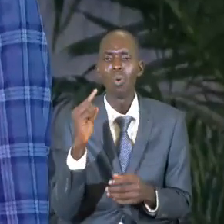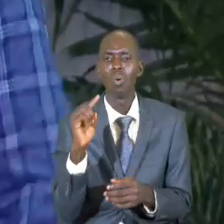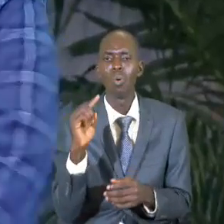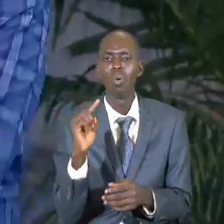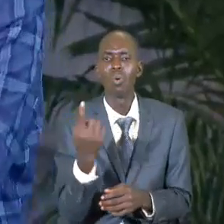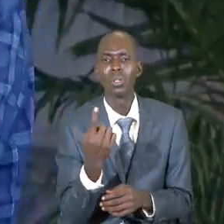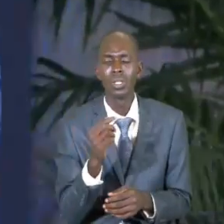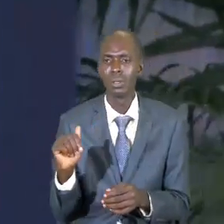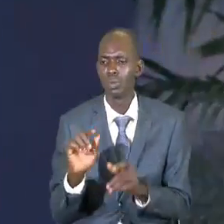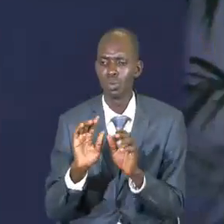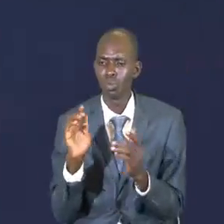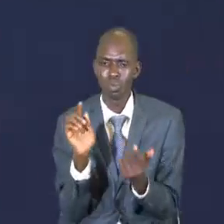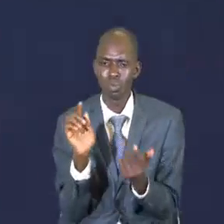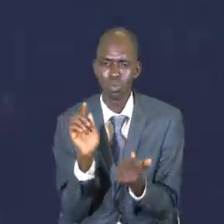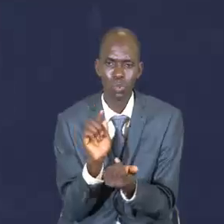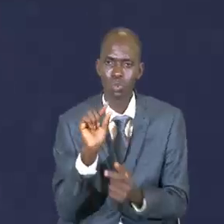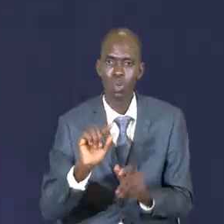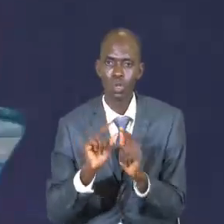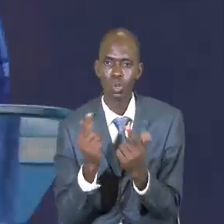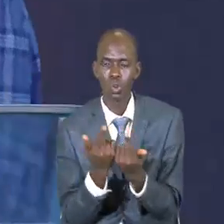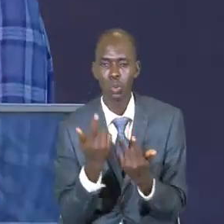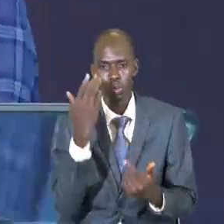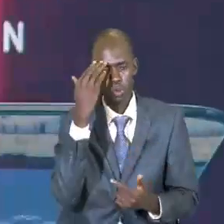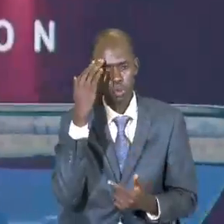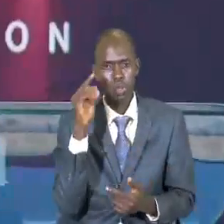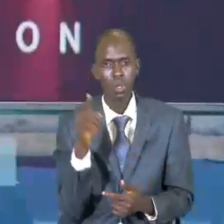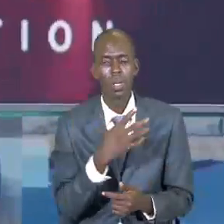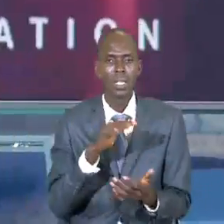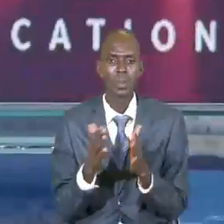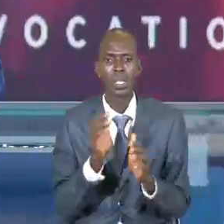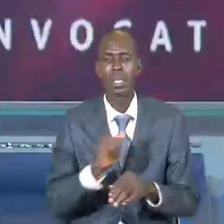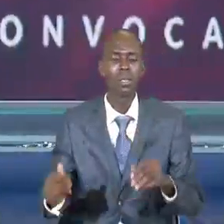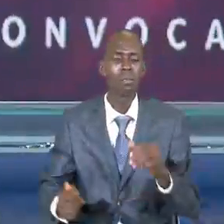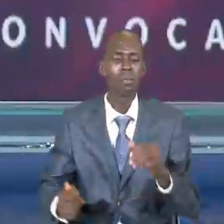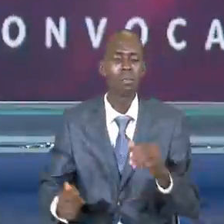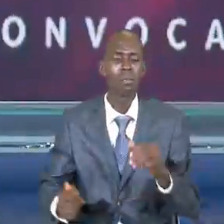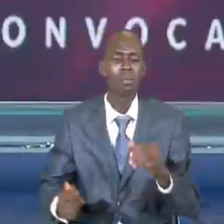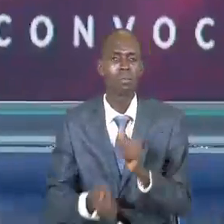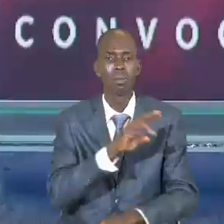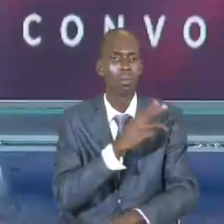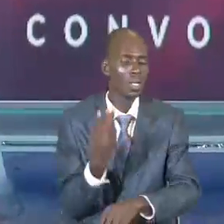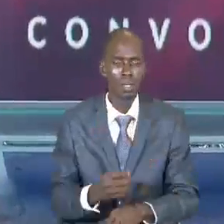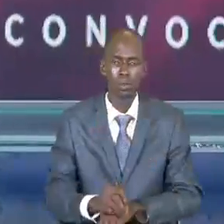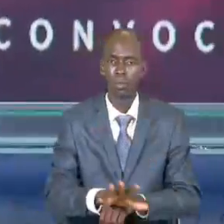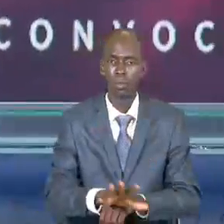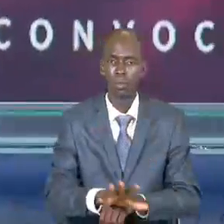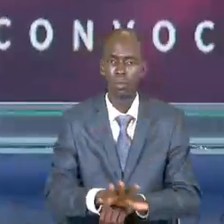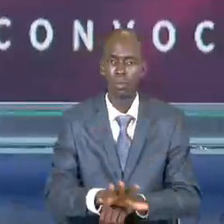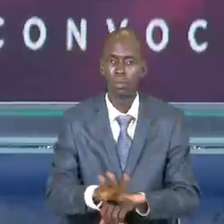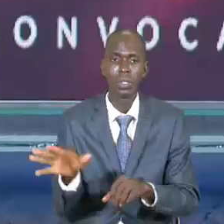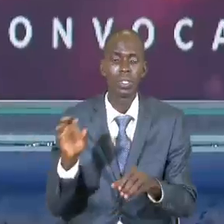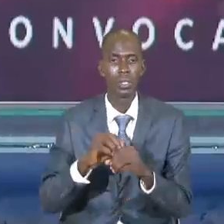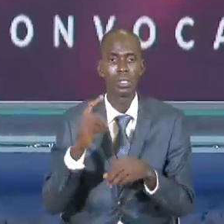him. And he became the mightiest influence in the world of his time. And even until